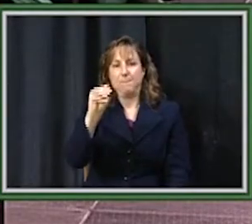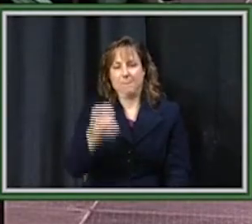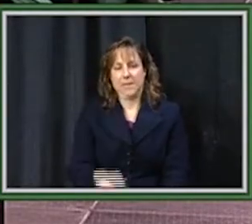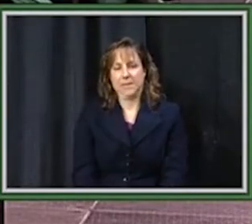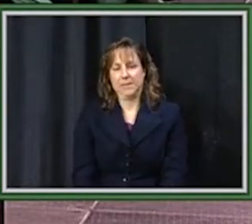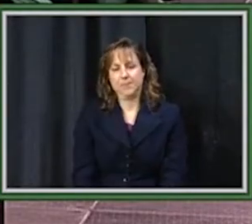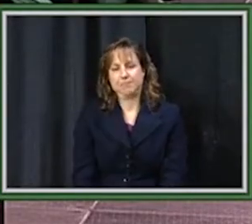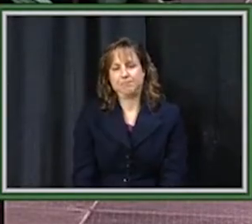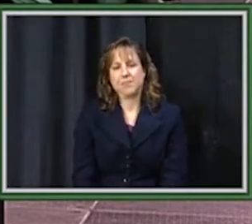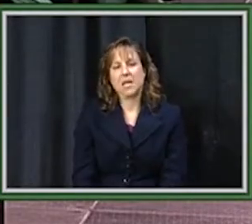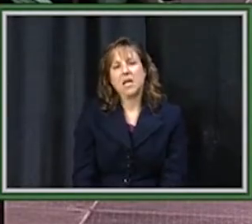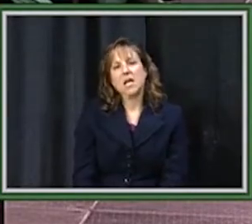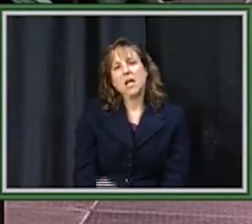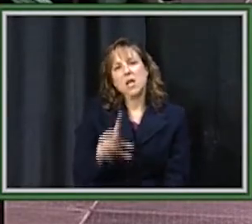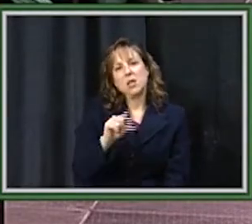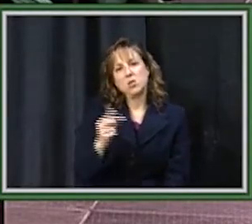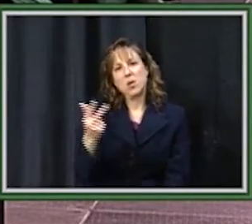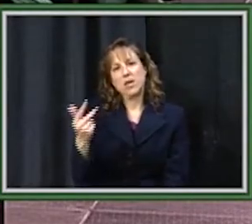The